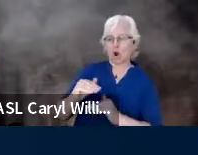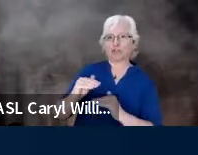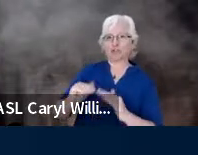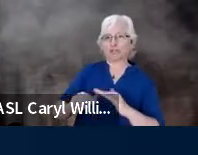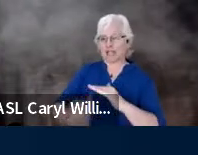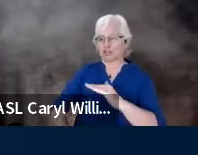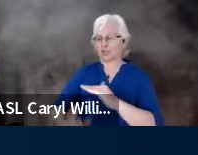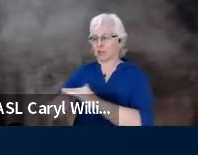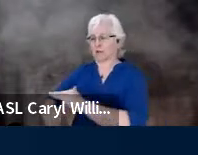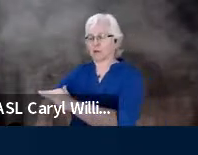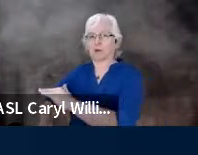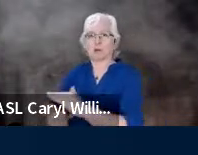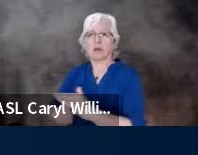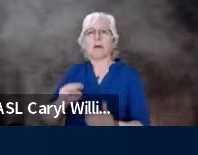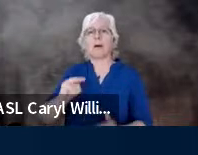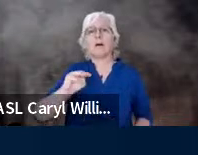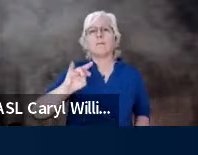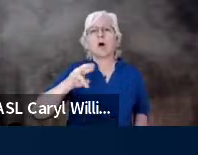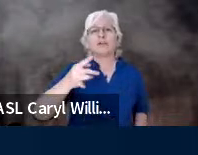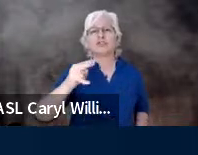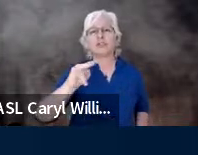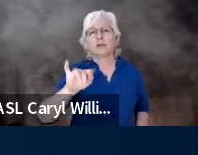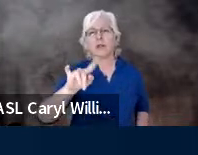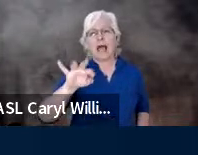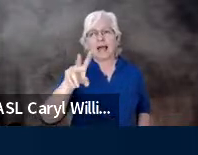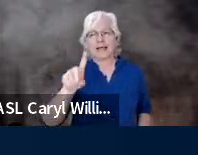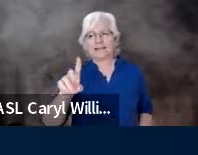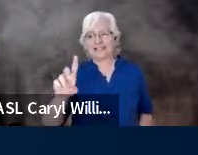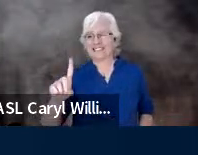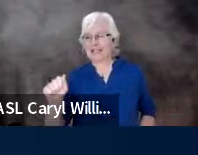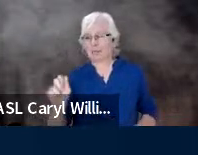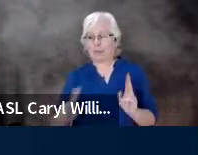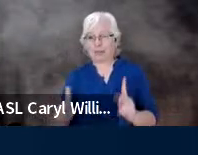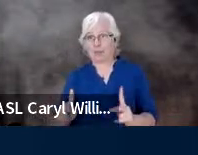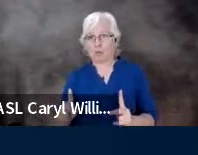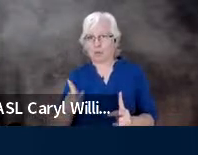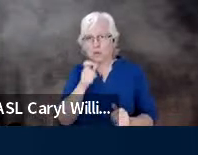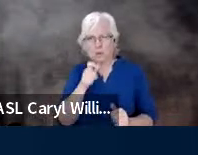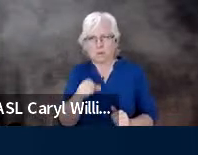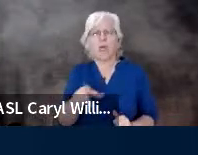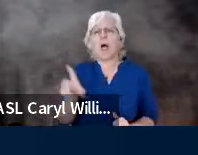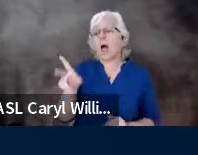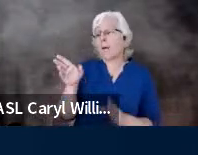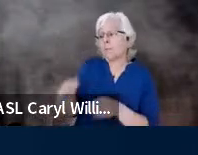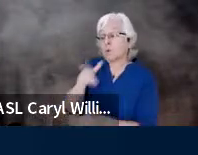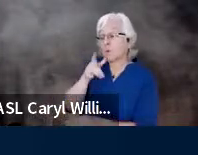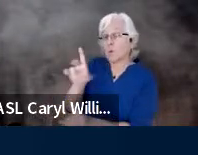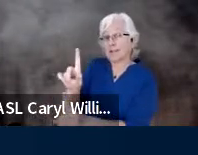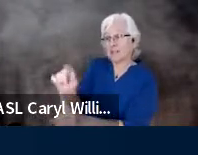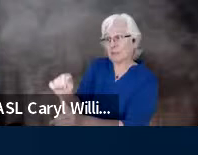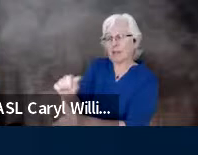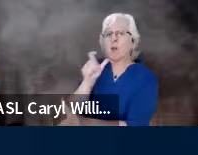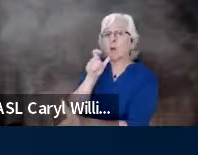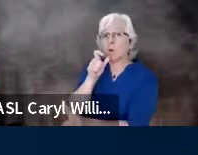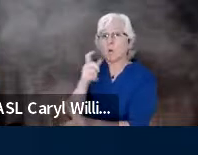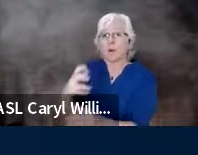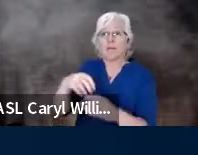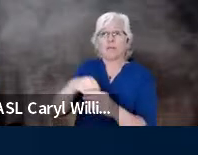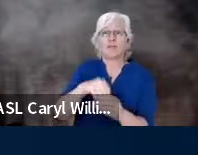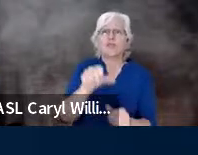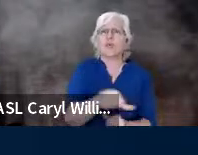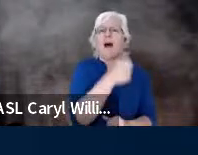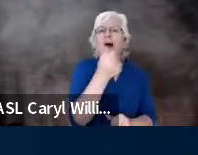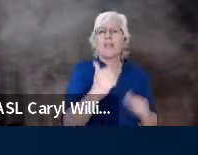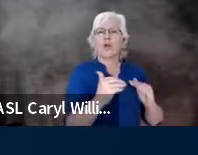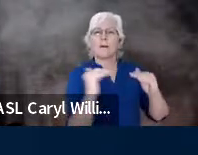multiply marginalized disabled people generally refers to a person with a disability who belongs to, as well, any other marginalized